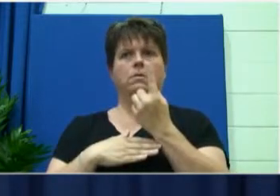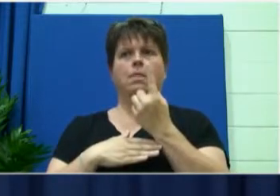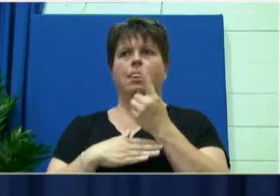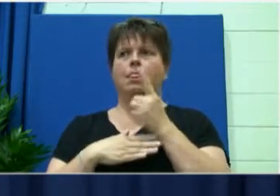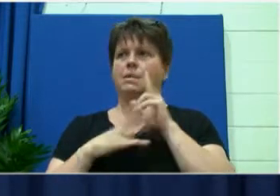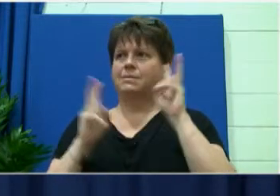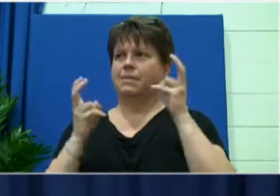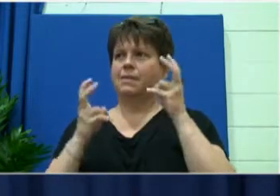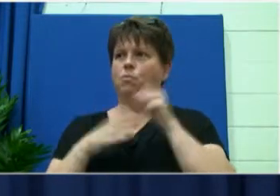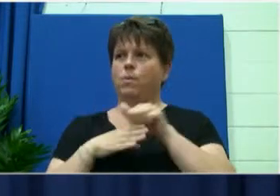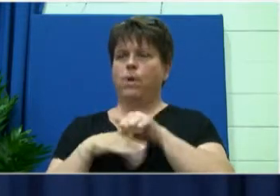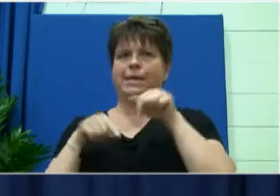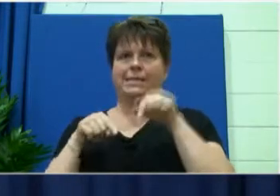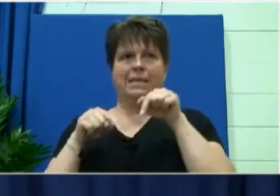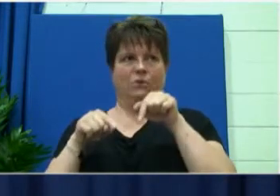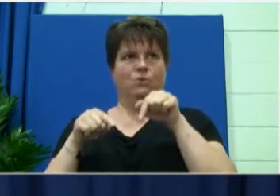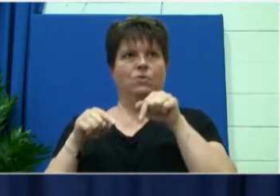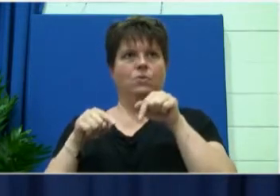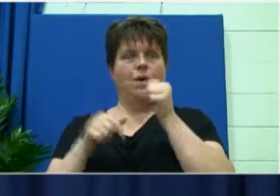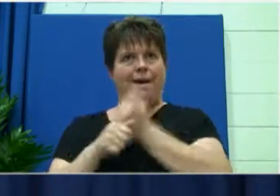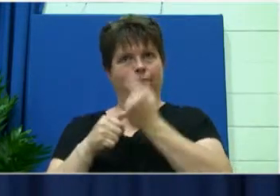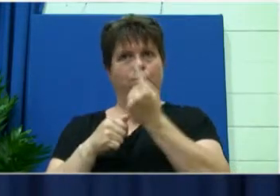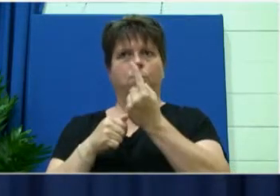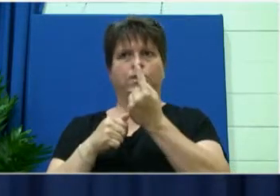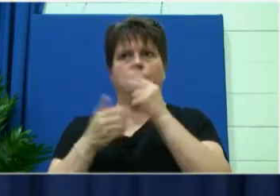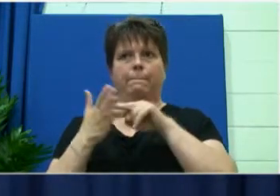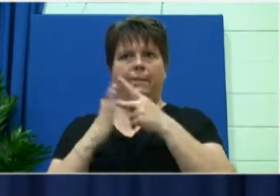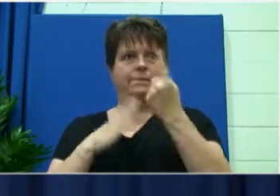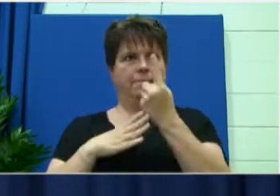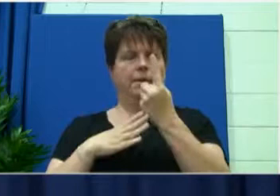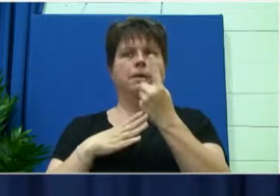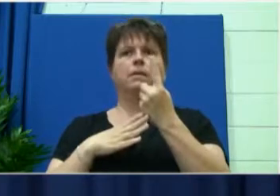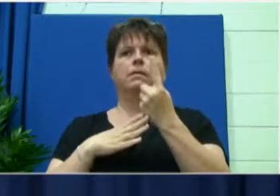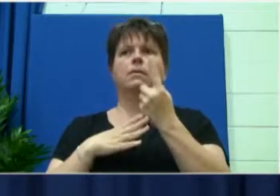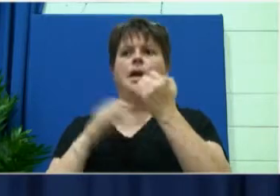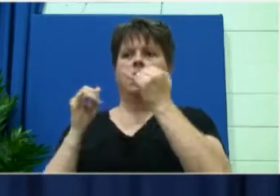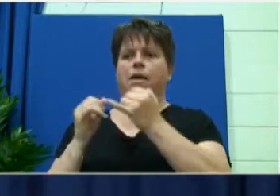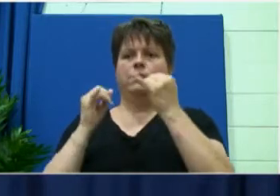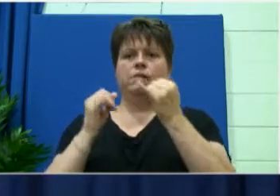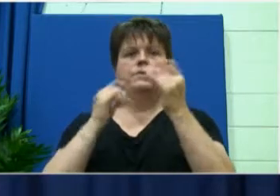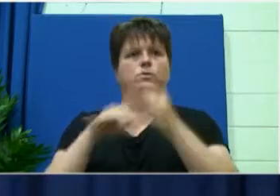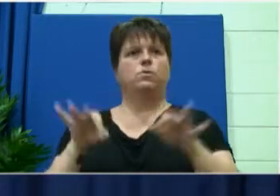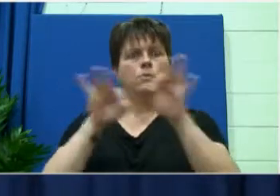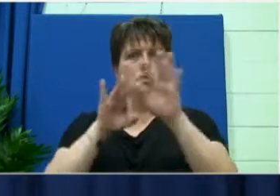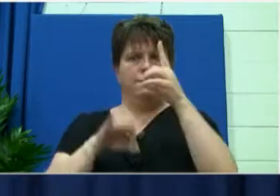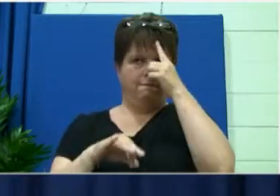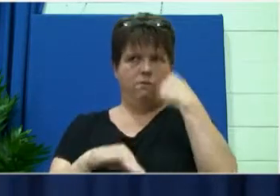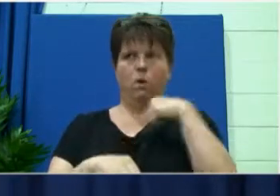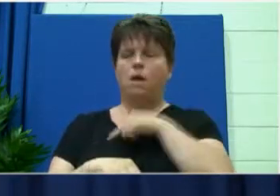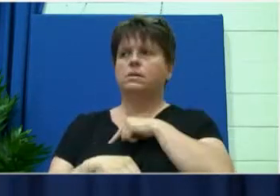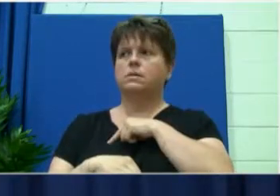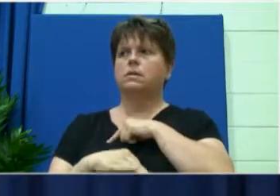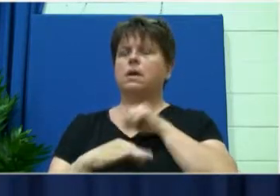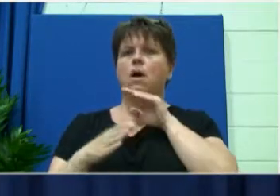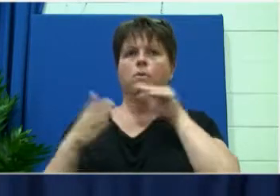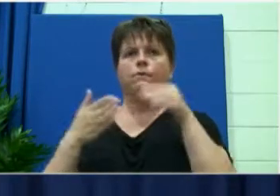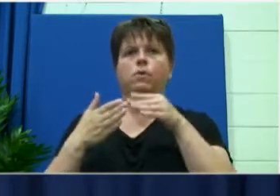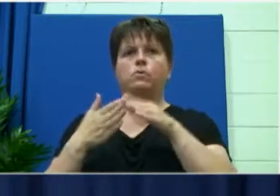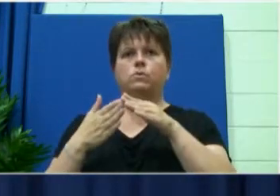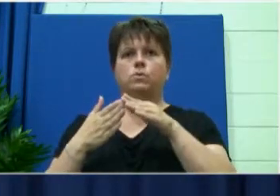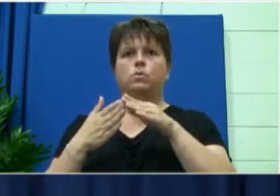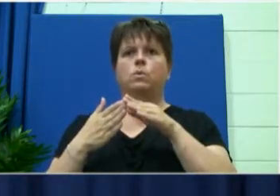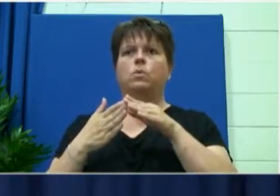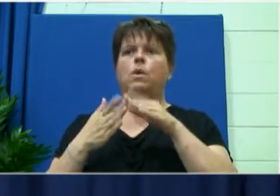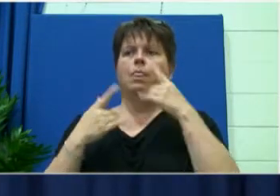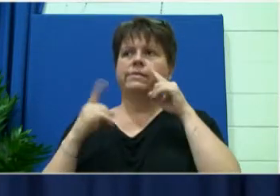practice at this institution. That is where every individual is important to us, and we are dedicated to the success